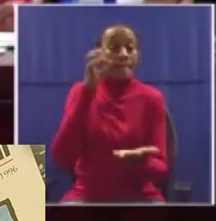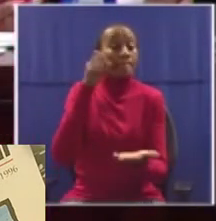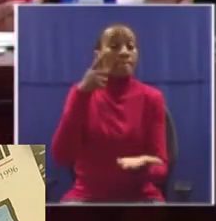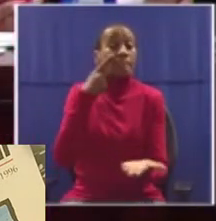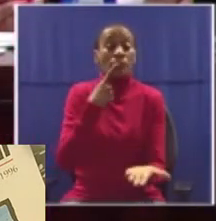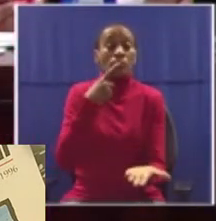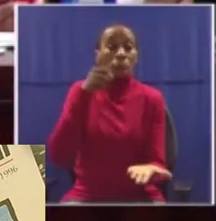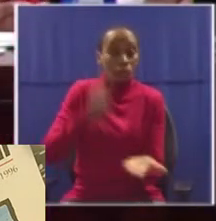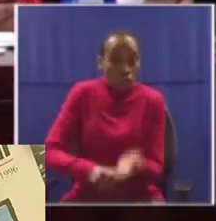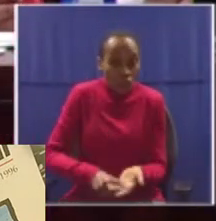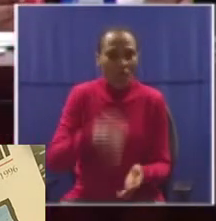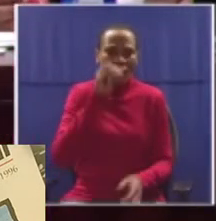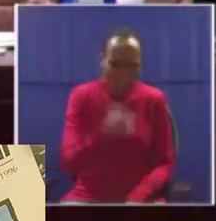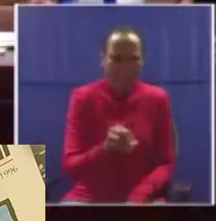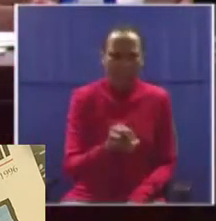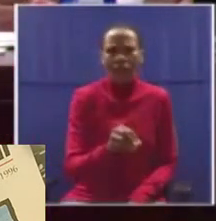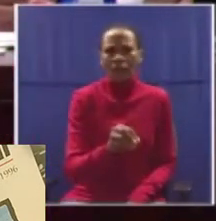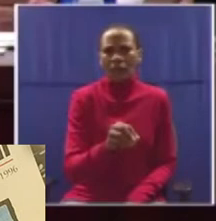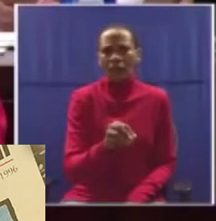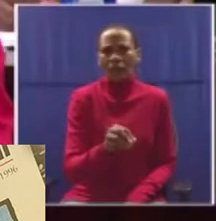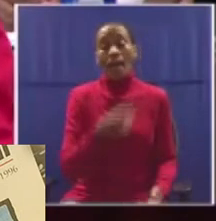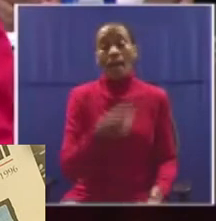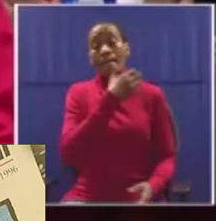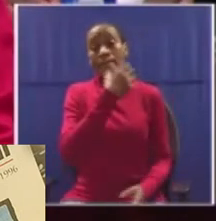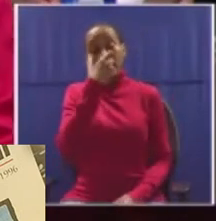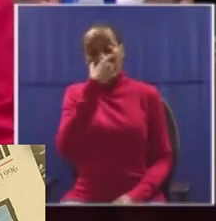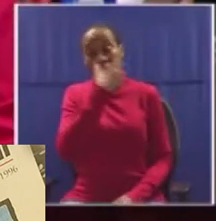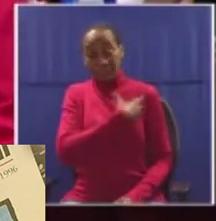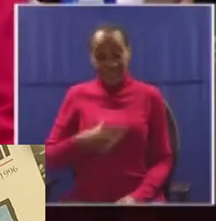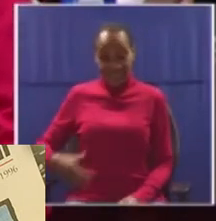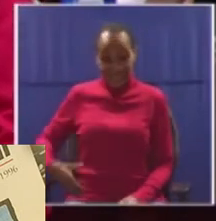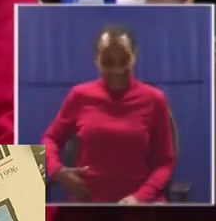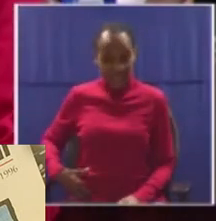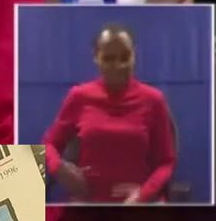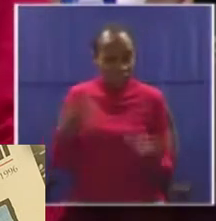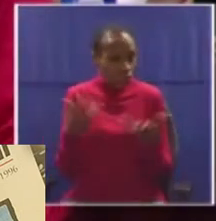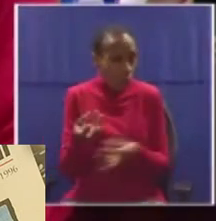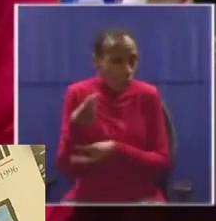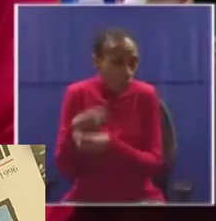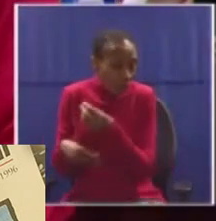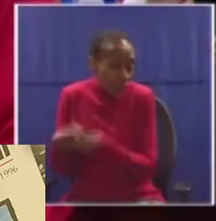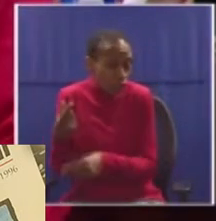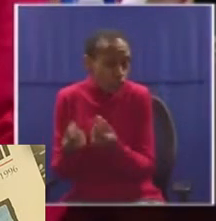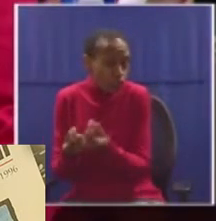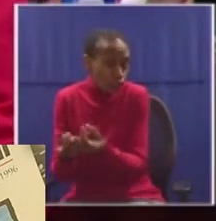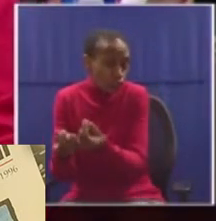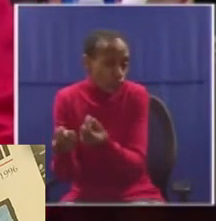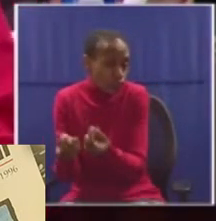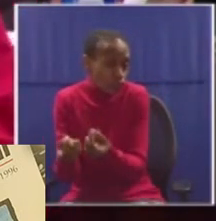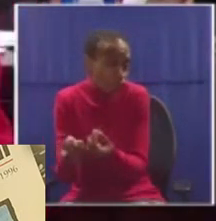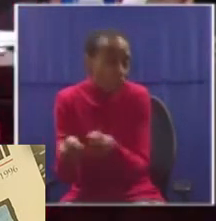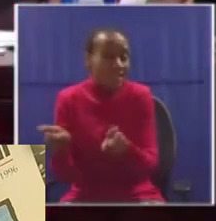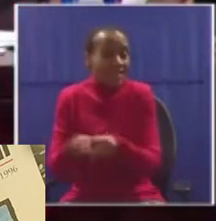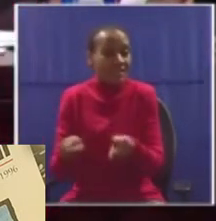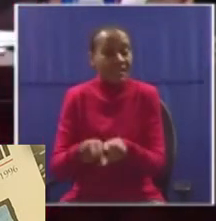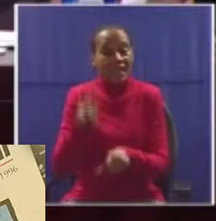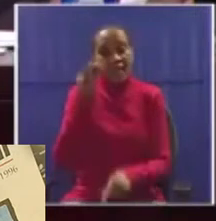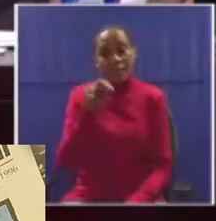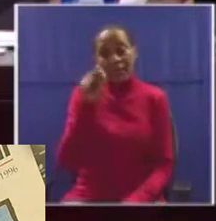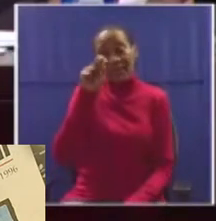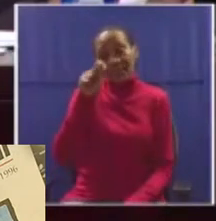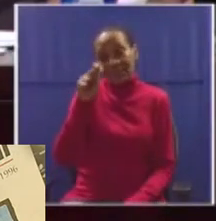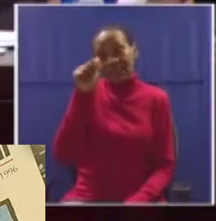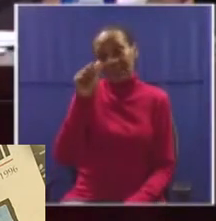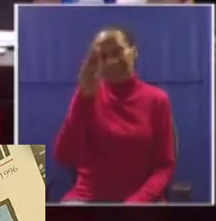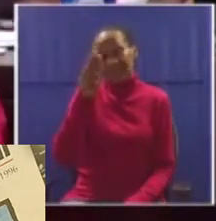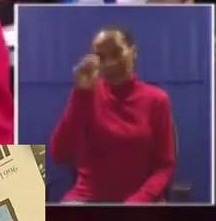the man must respond to the president's dealings through his dodgy dealings as a sole director of ntaba in the United States